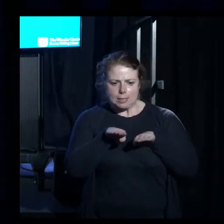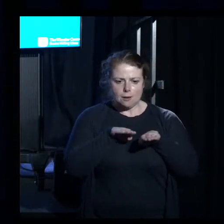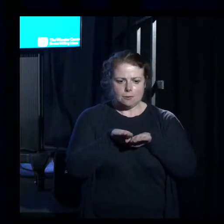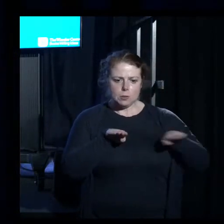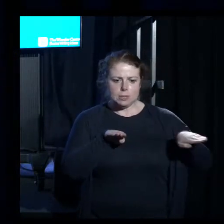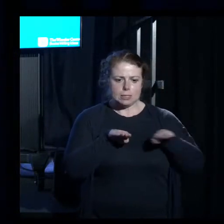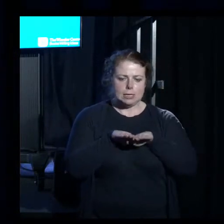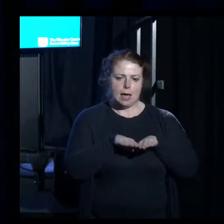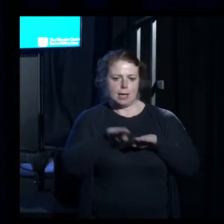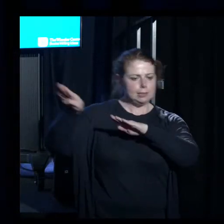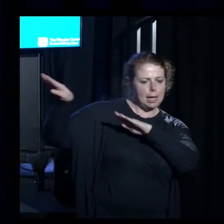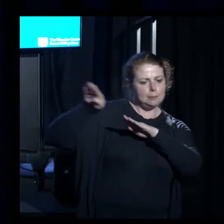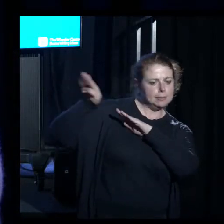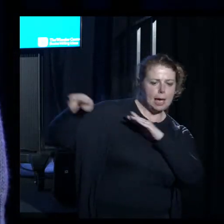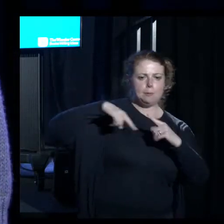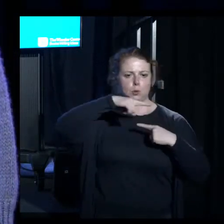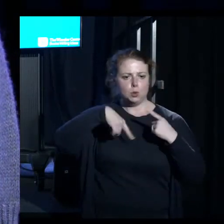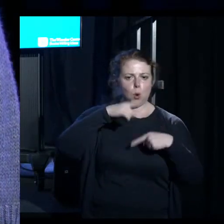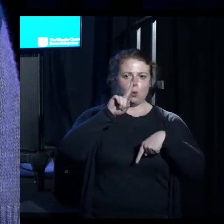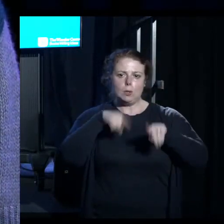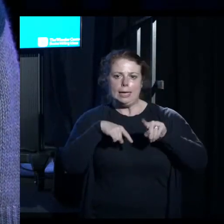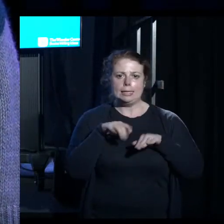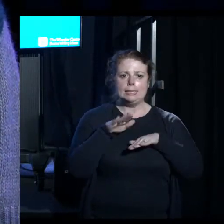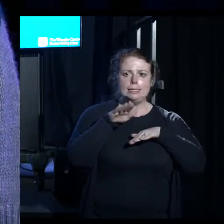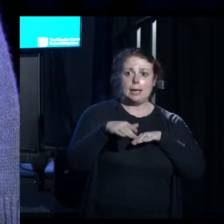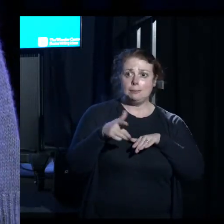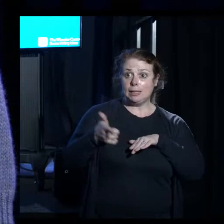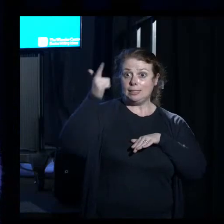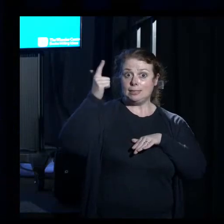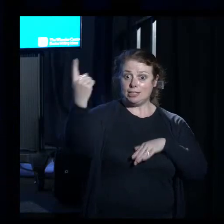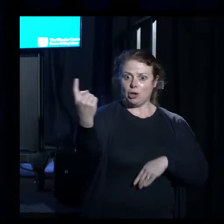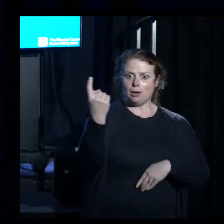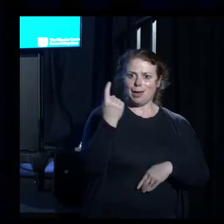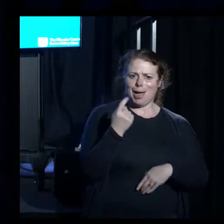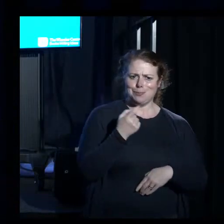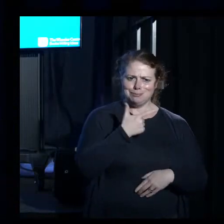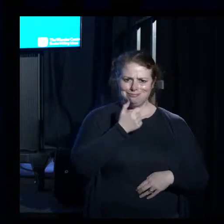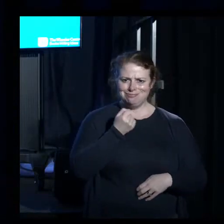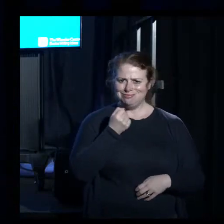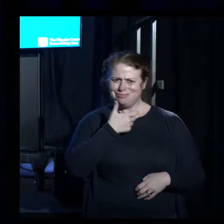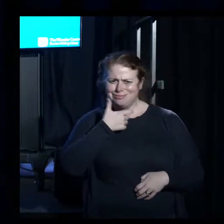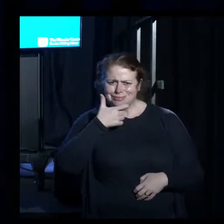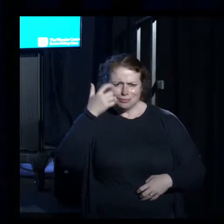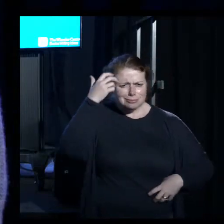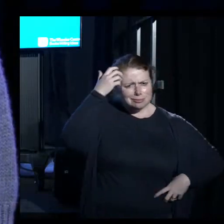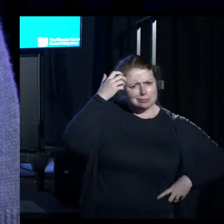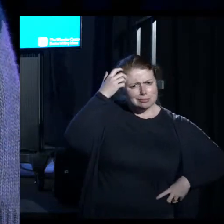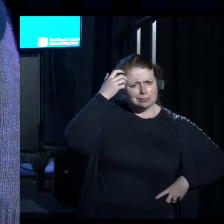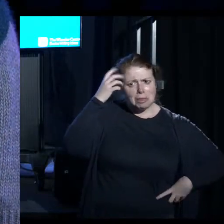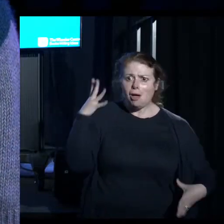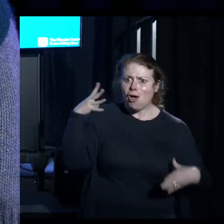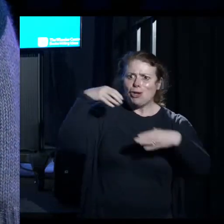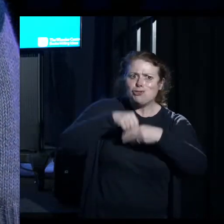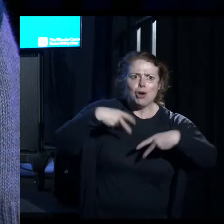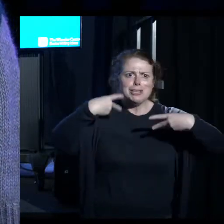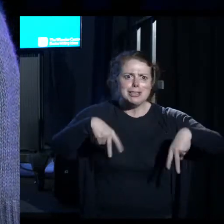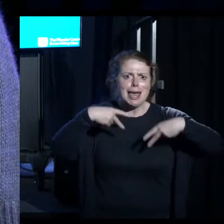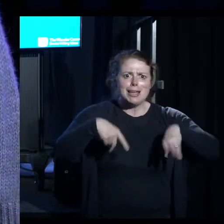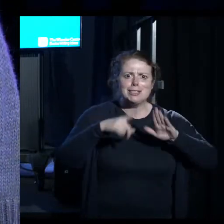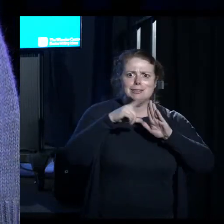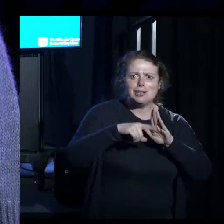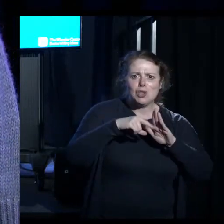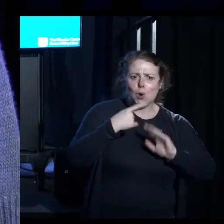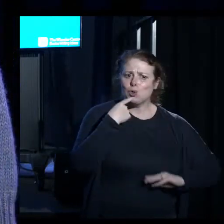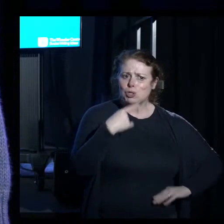dab, twirl, kick, step. The teacher came over. She smiled and scratched her head. She joined in the TikTok dance. This is what